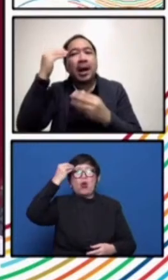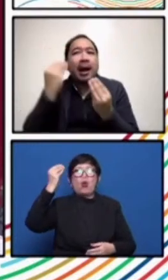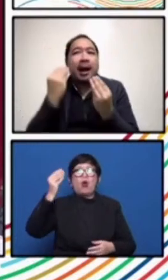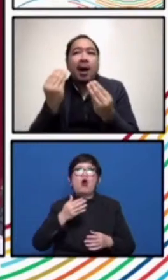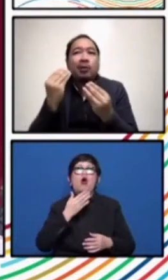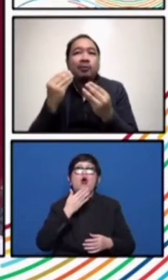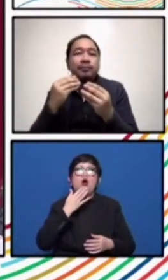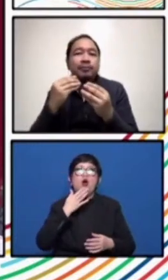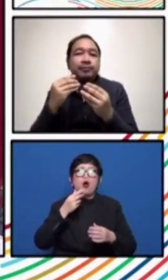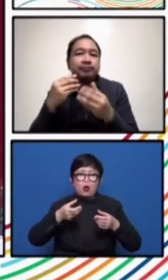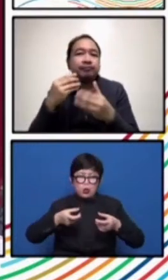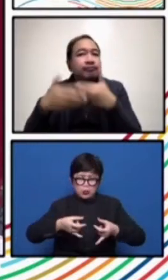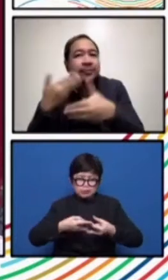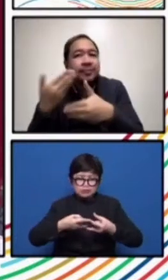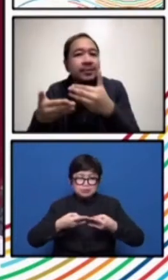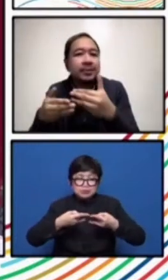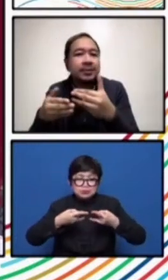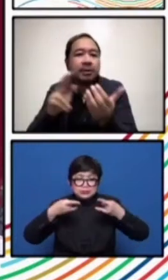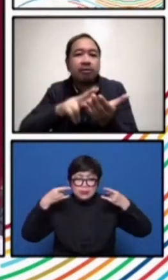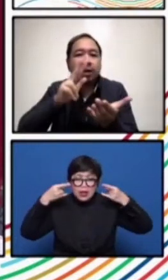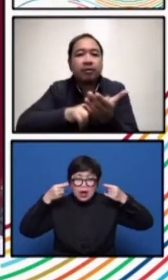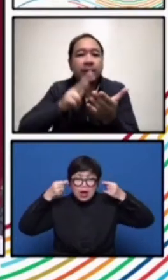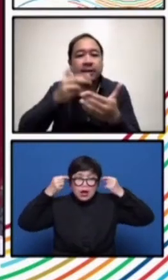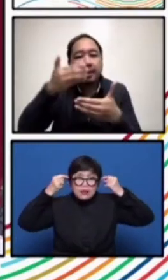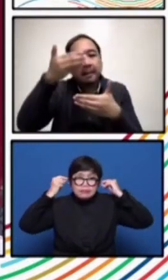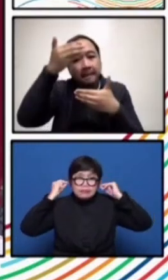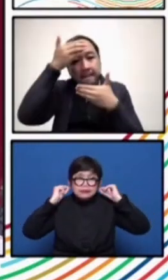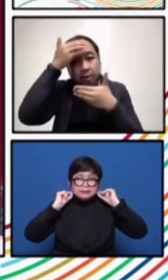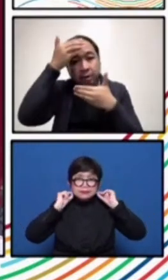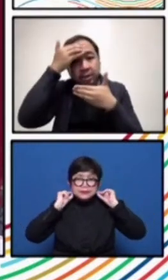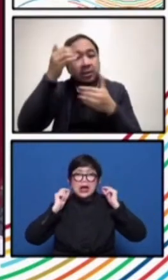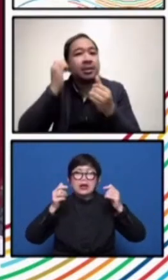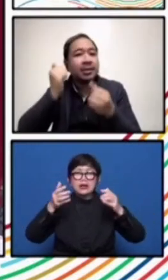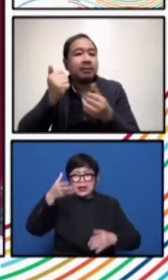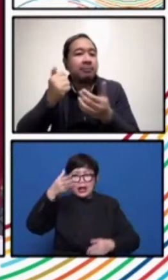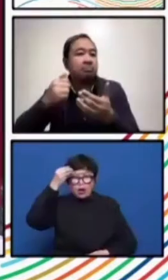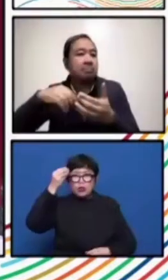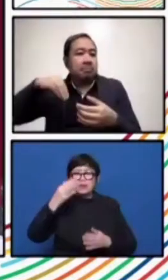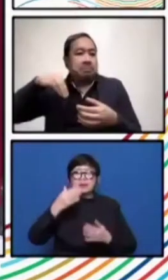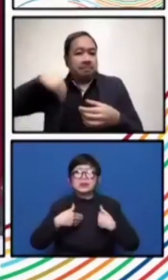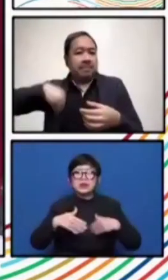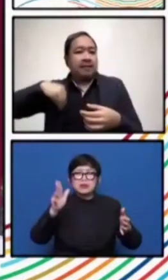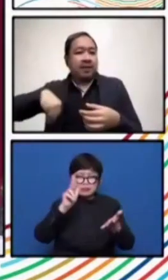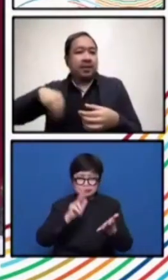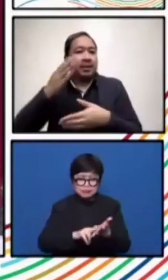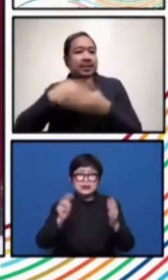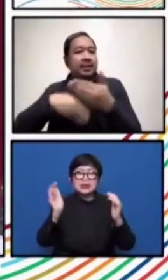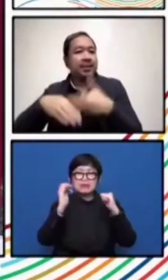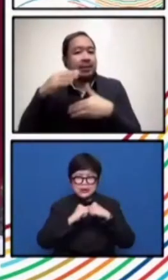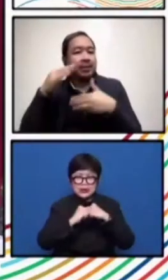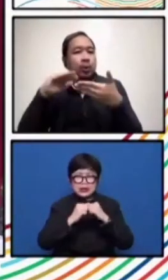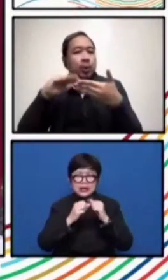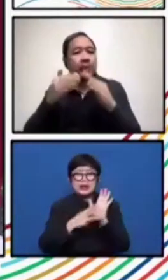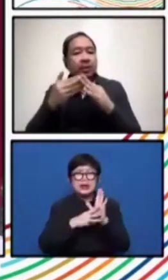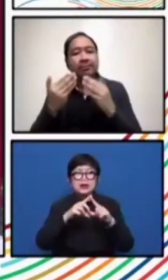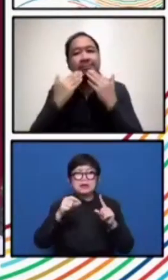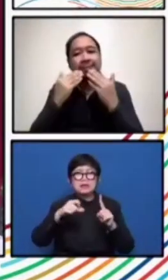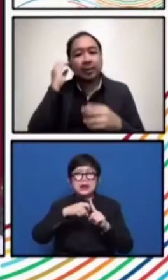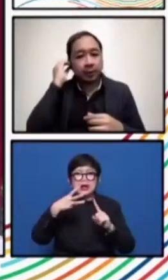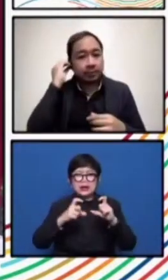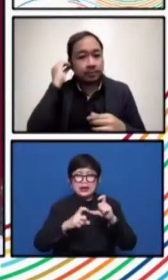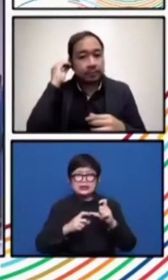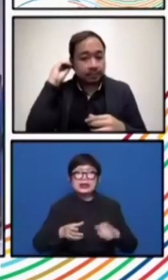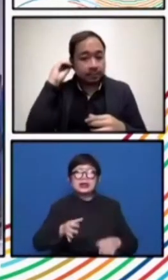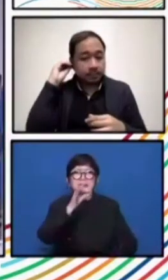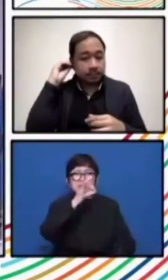can get ratification of Marcus treaty to benefit the disabled Community thank you thank you very